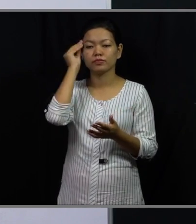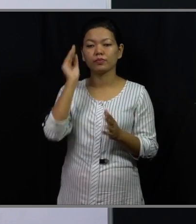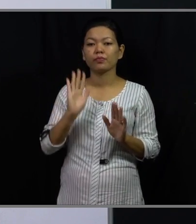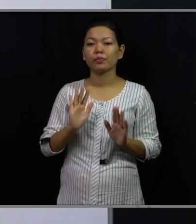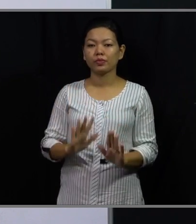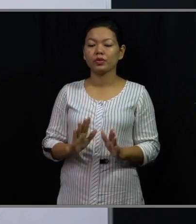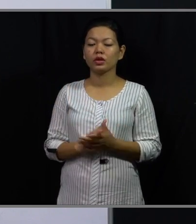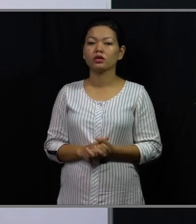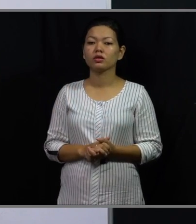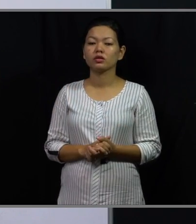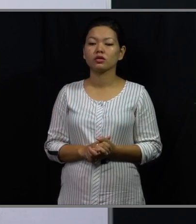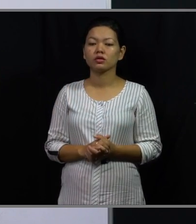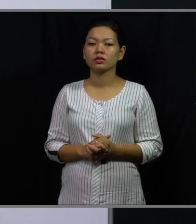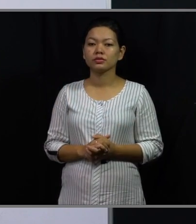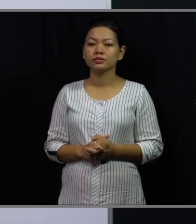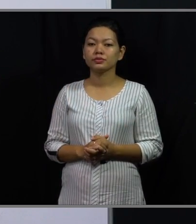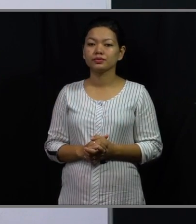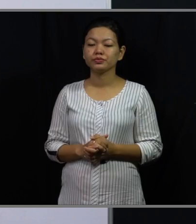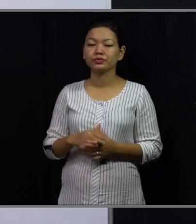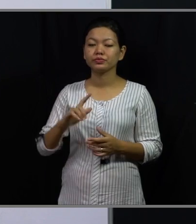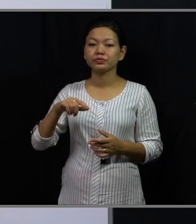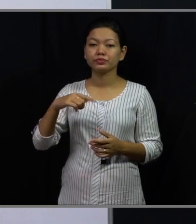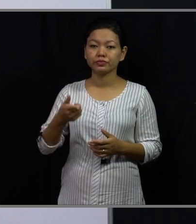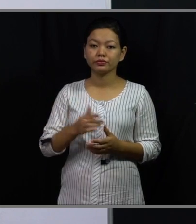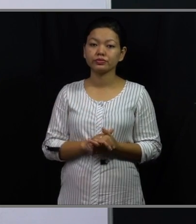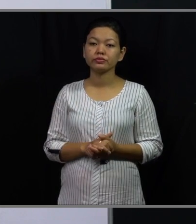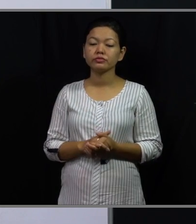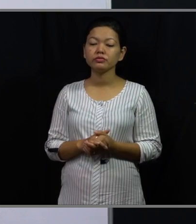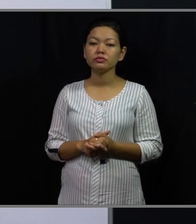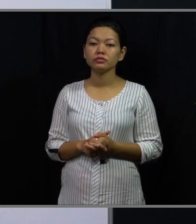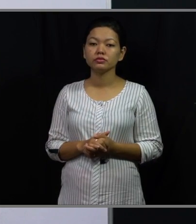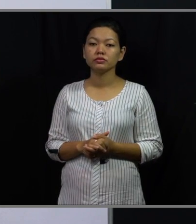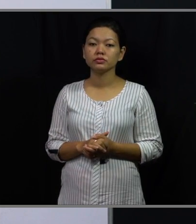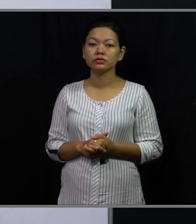difference between history and sociology. The next is